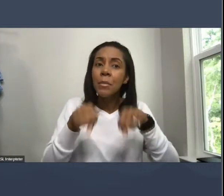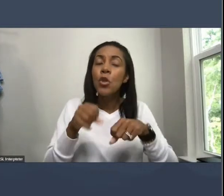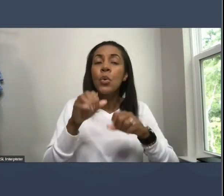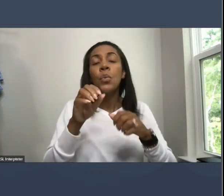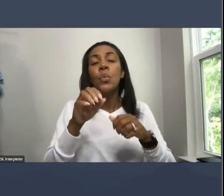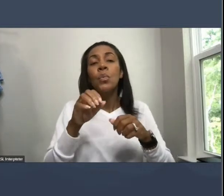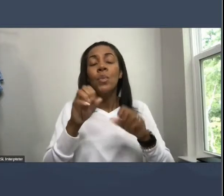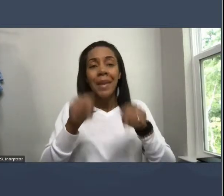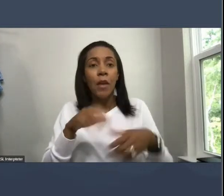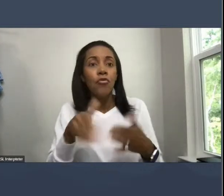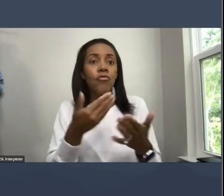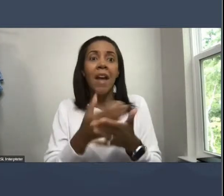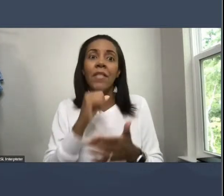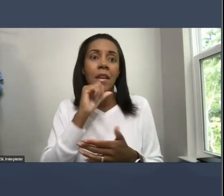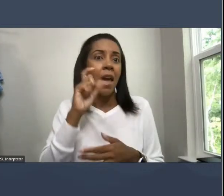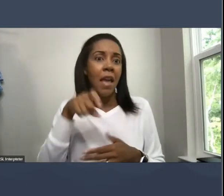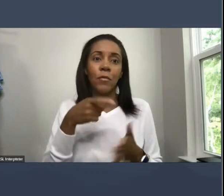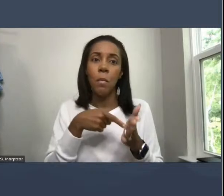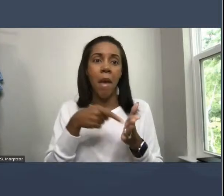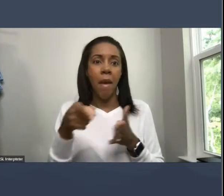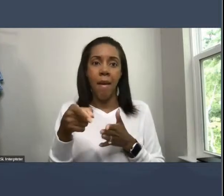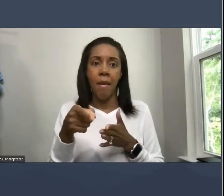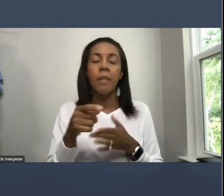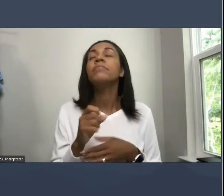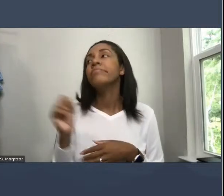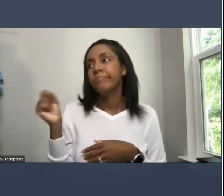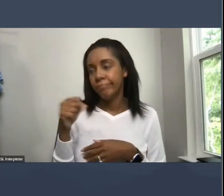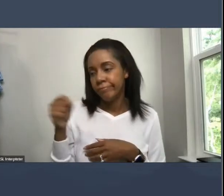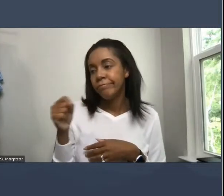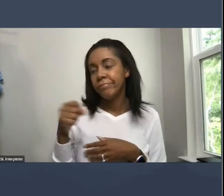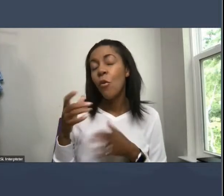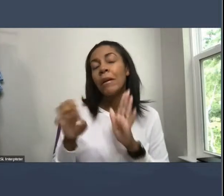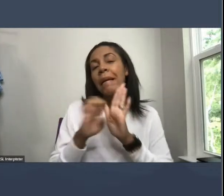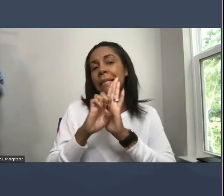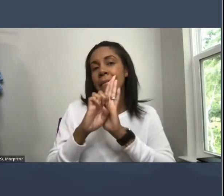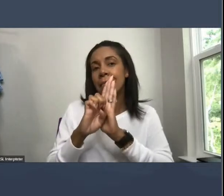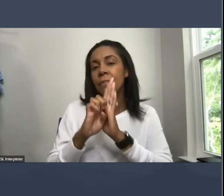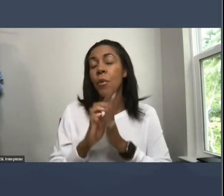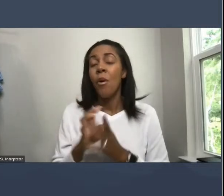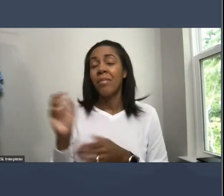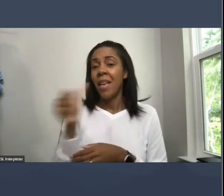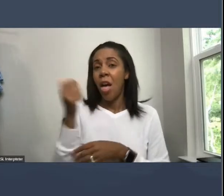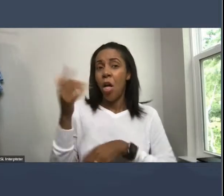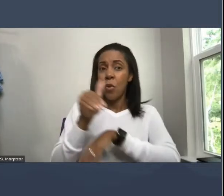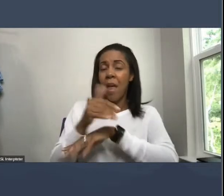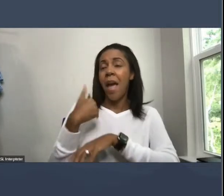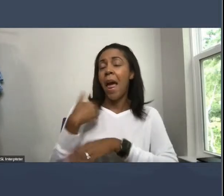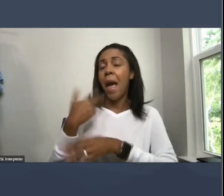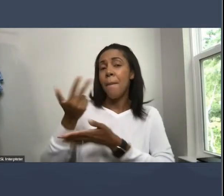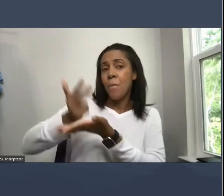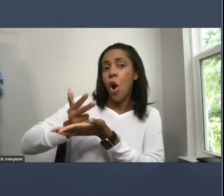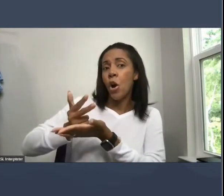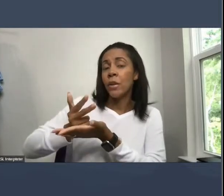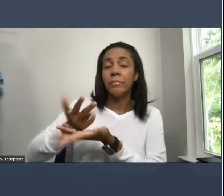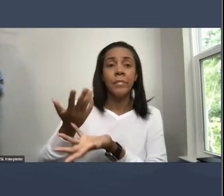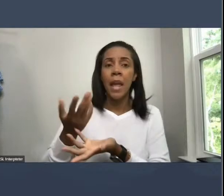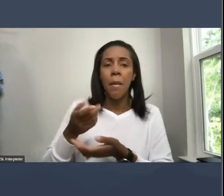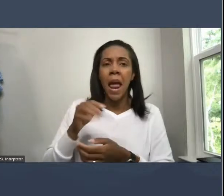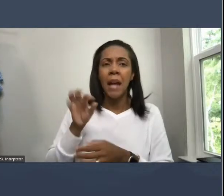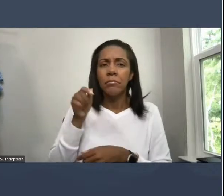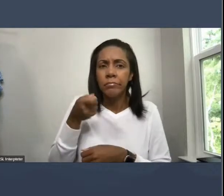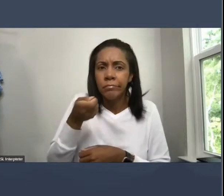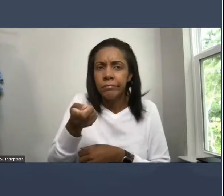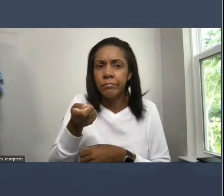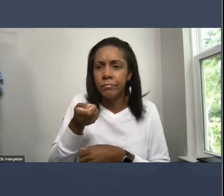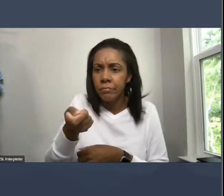and not have to pay. Absolutely. So even just for example, I parked the other evening to go out, and it wouldn't take my card. I thought, well,